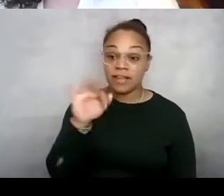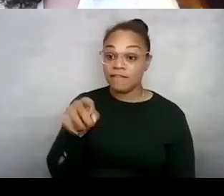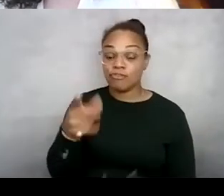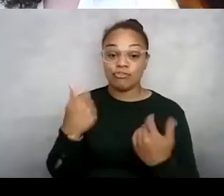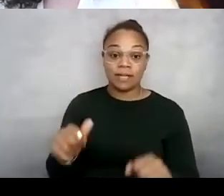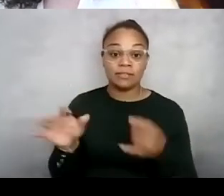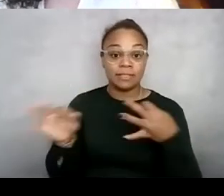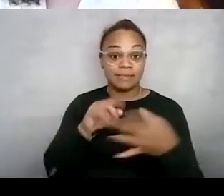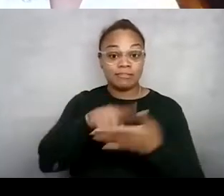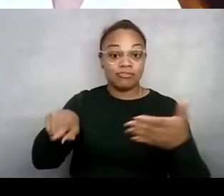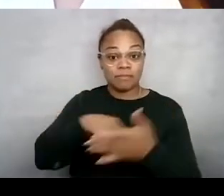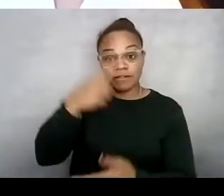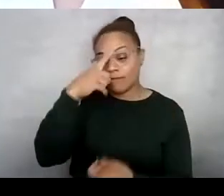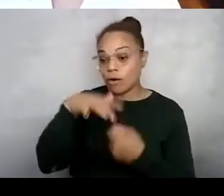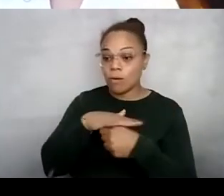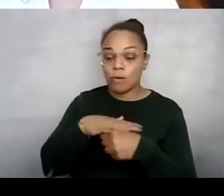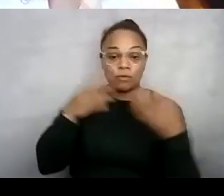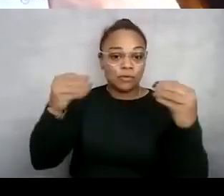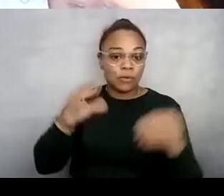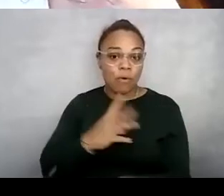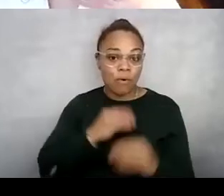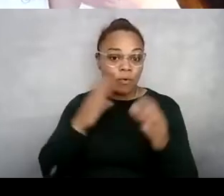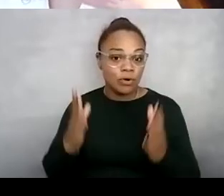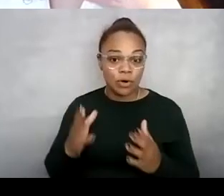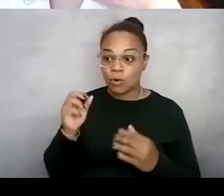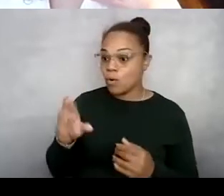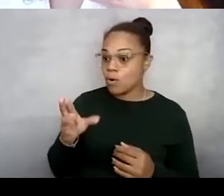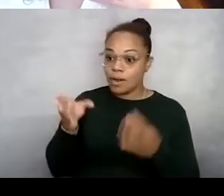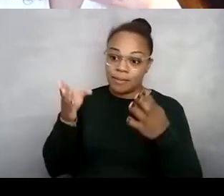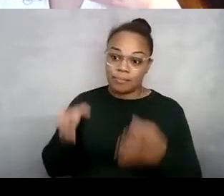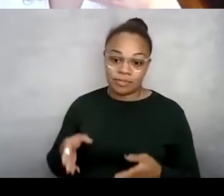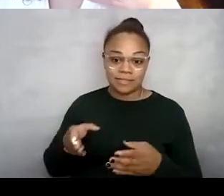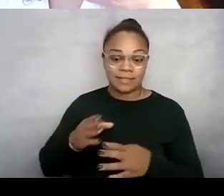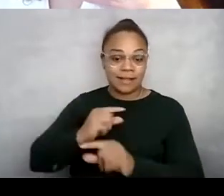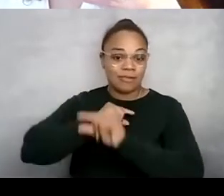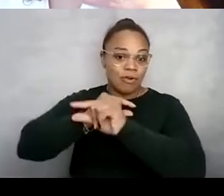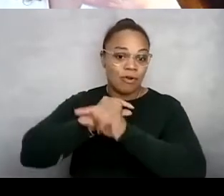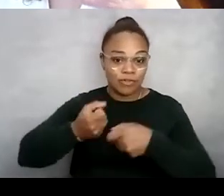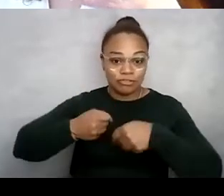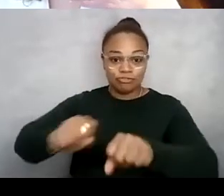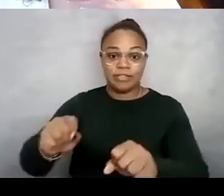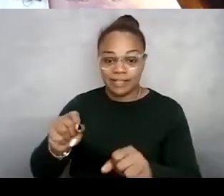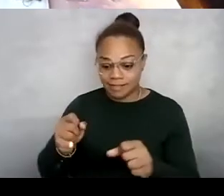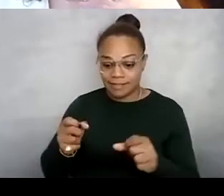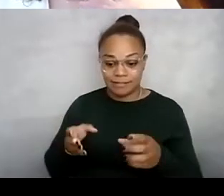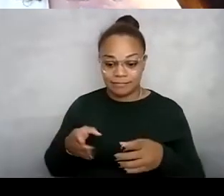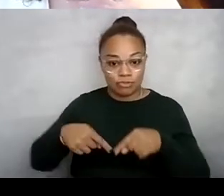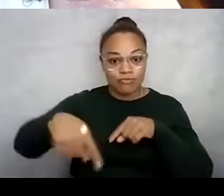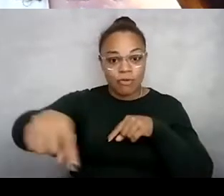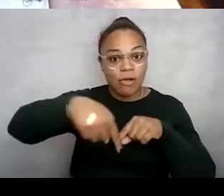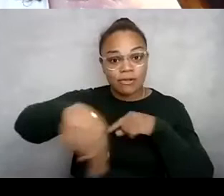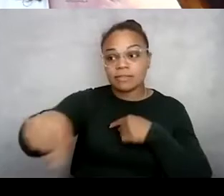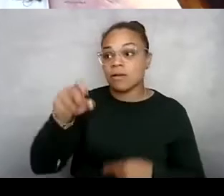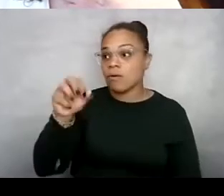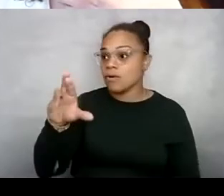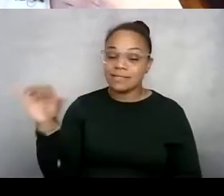owner as it would be as a person who's guarding the street, the school crossing, as it would be for your city